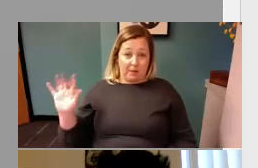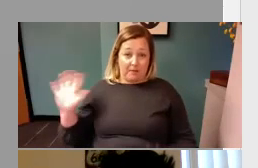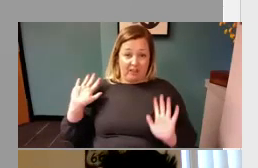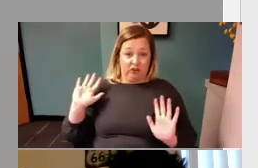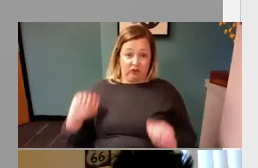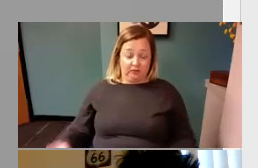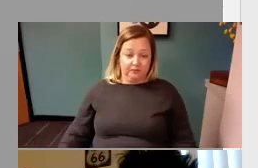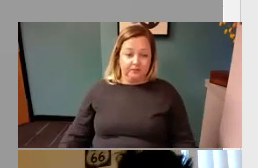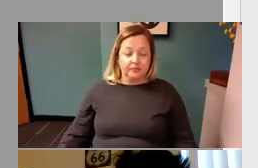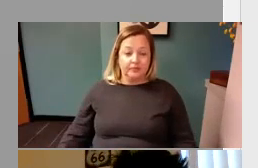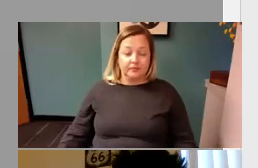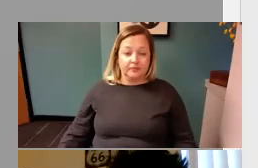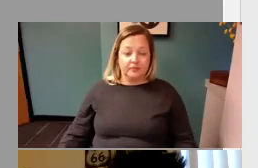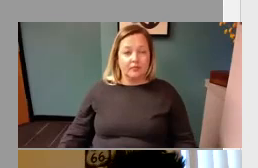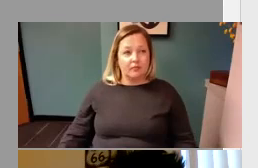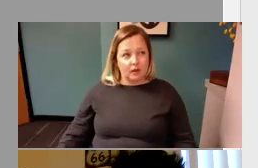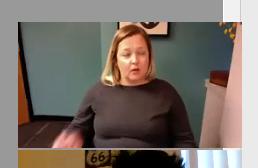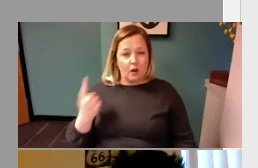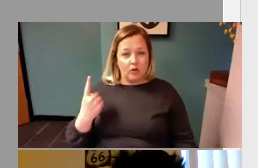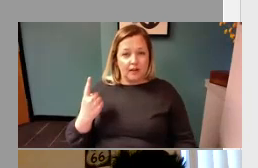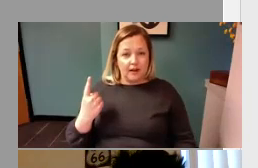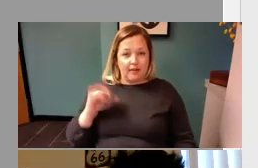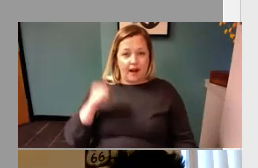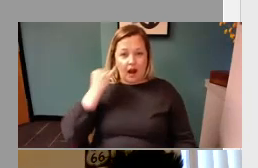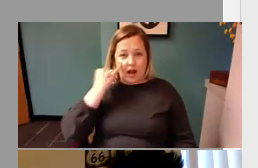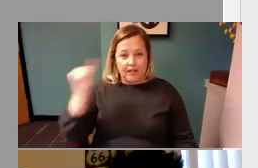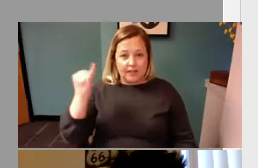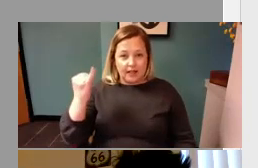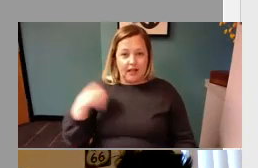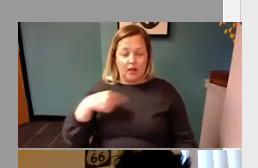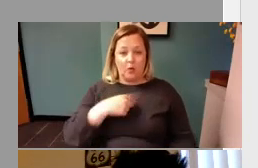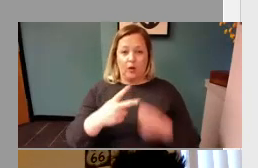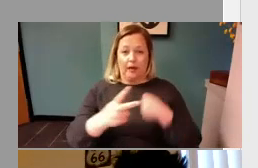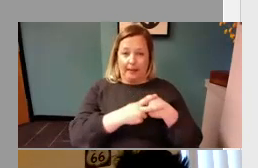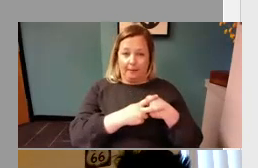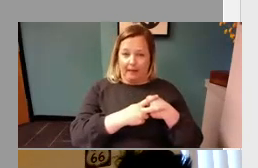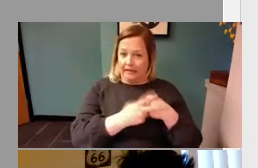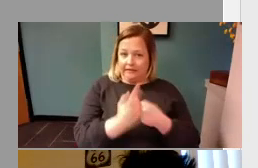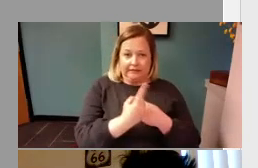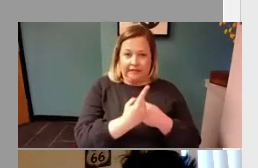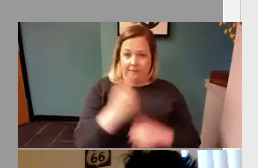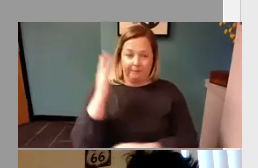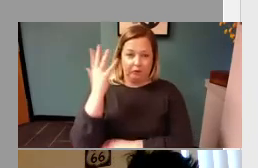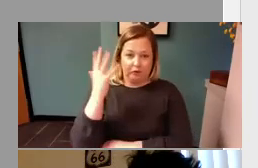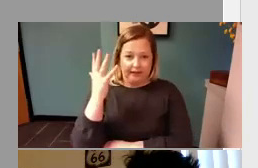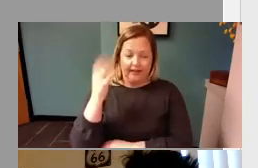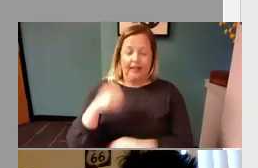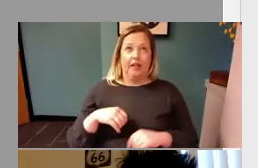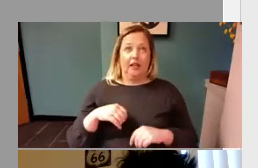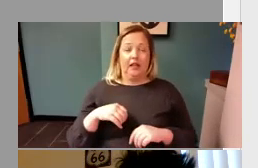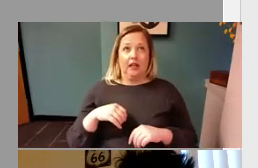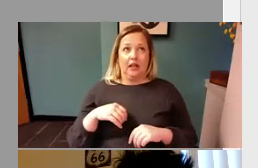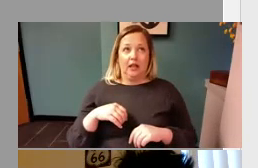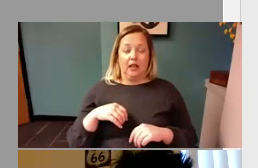idea that we are maintaining some tree and we are increasing this tree by just looking at these